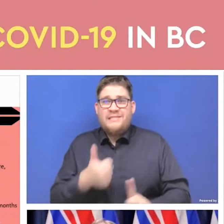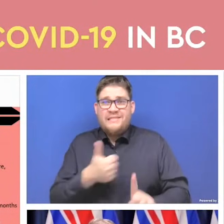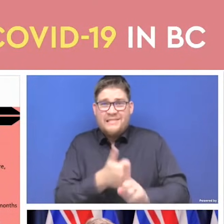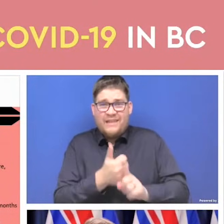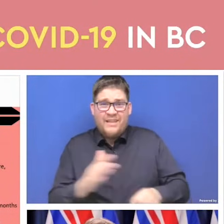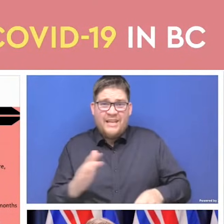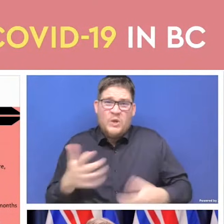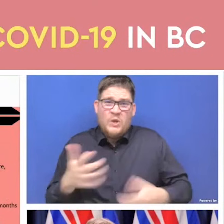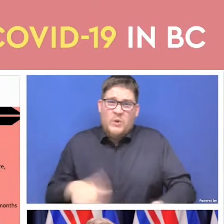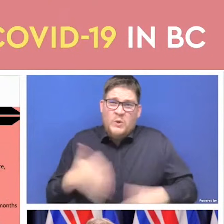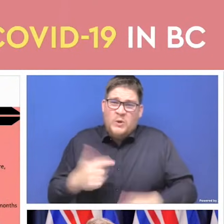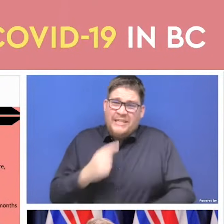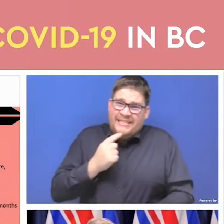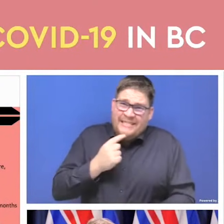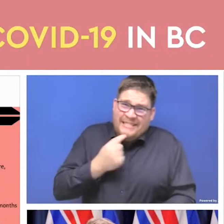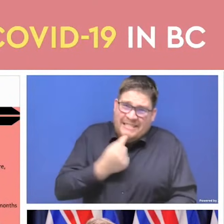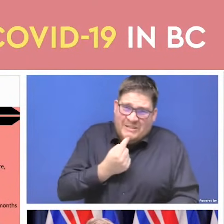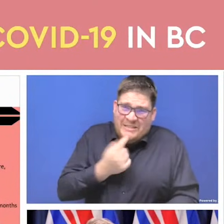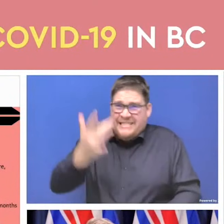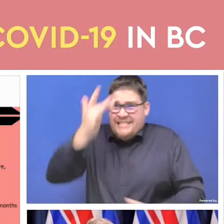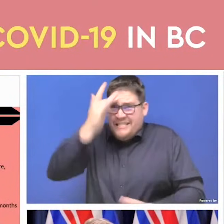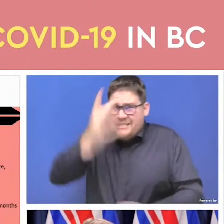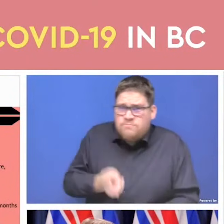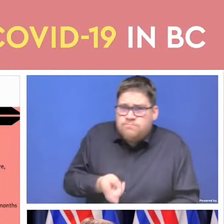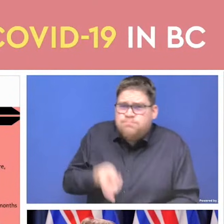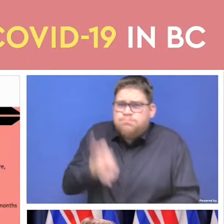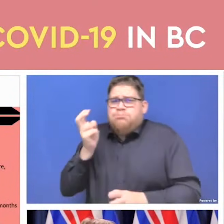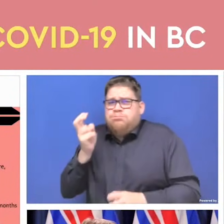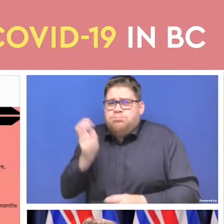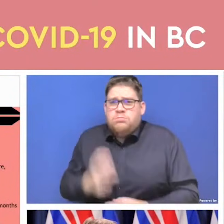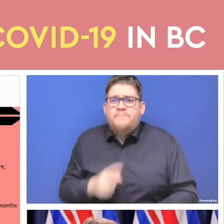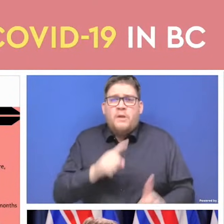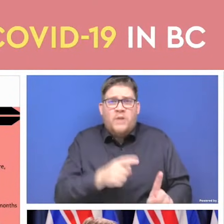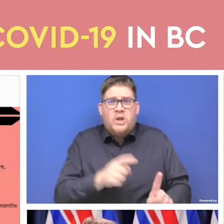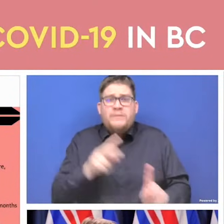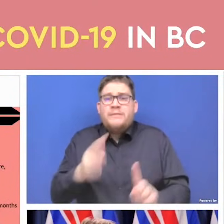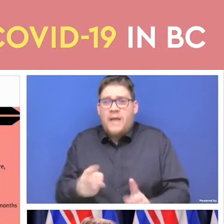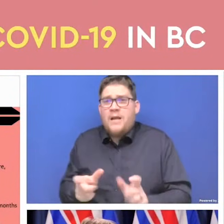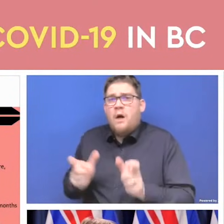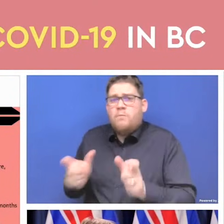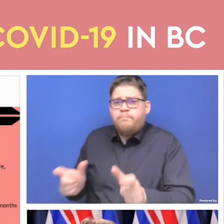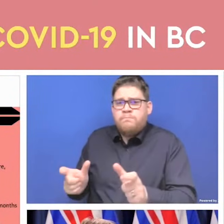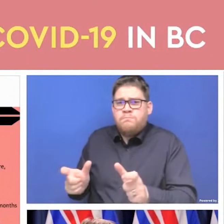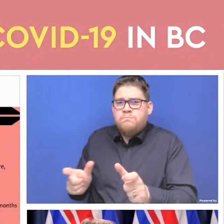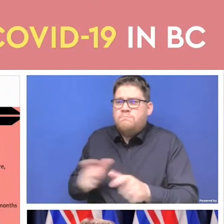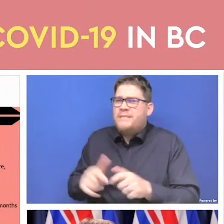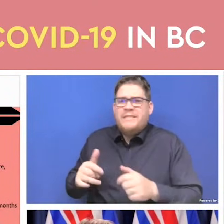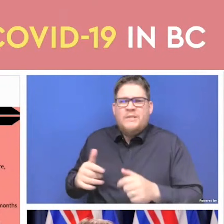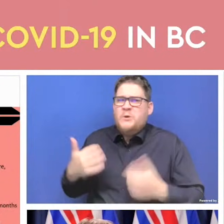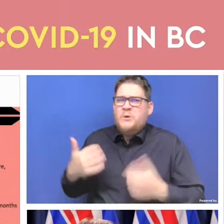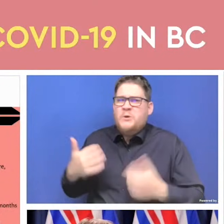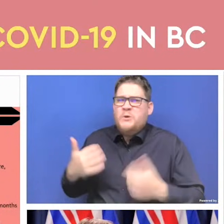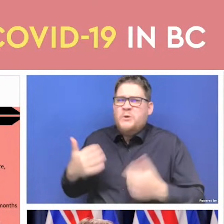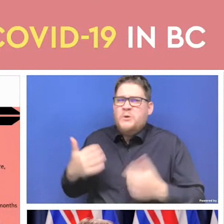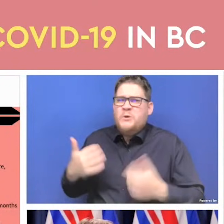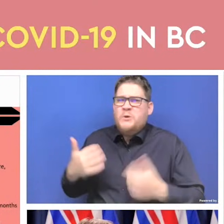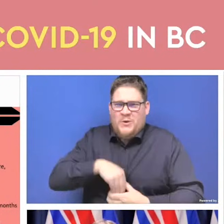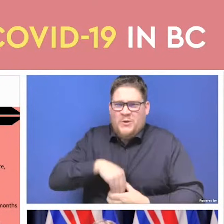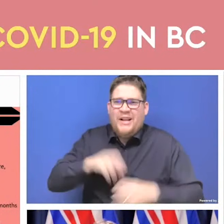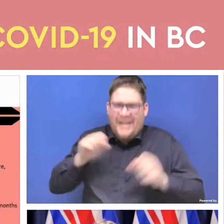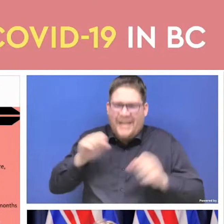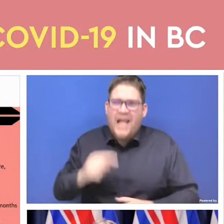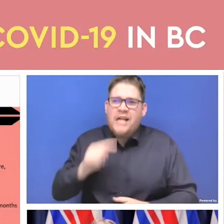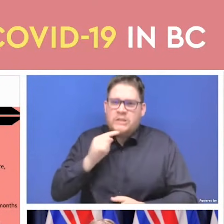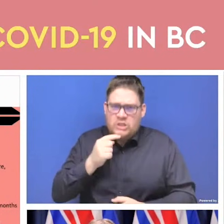they've had good protection from their first series, and we'll bring them in January to give them a booster. And finally,